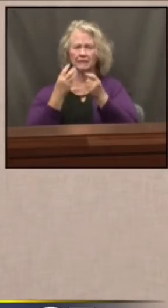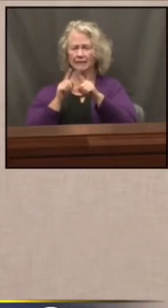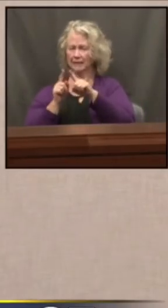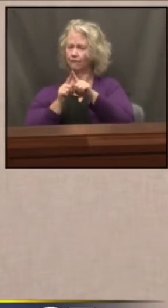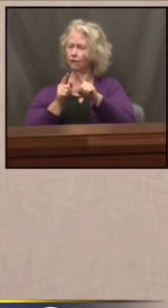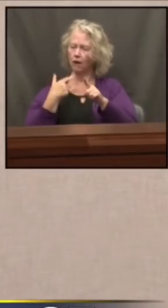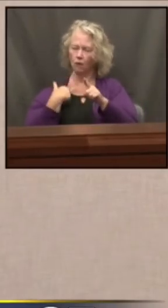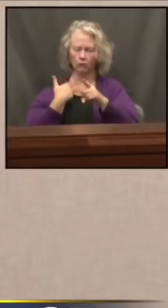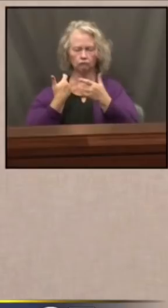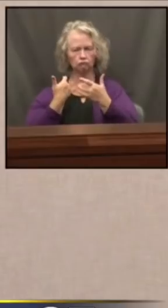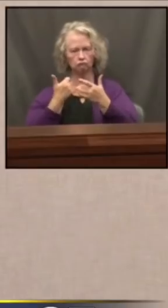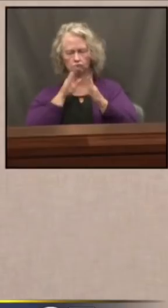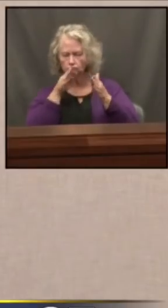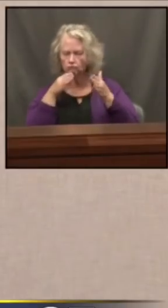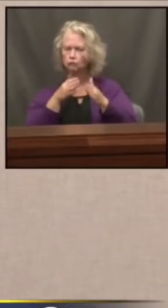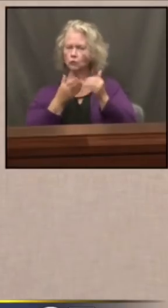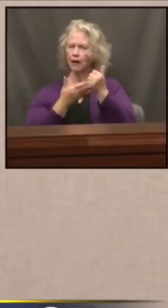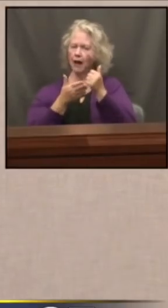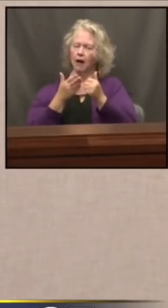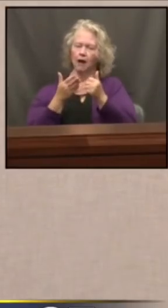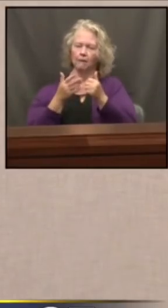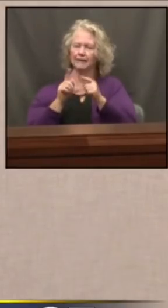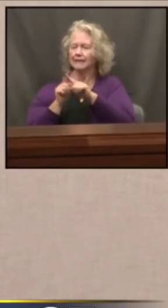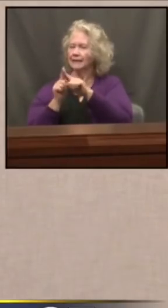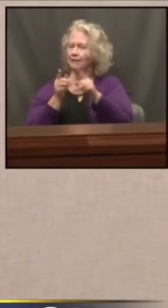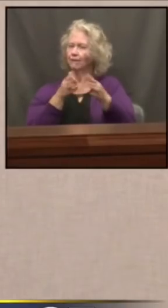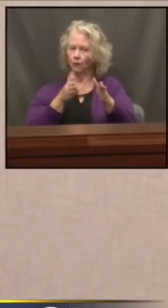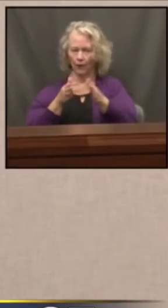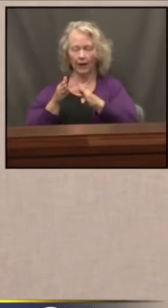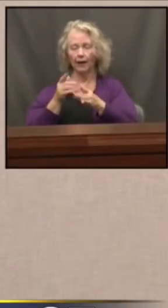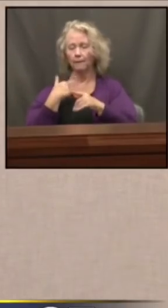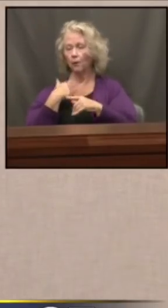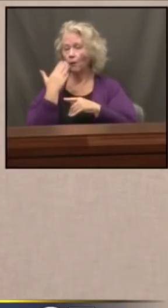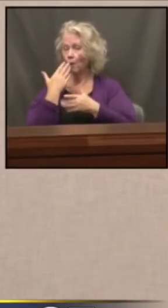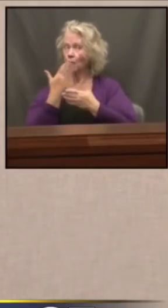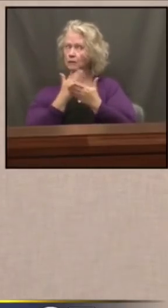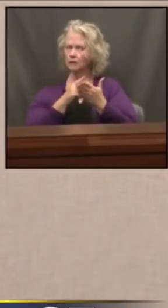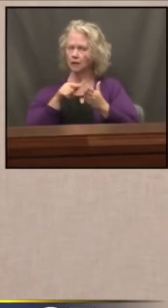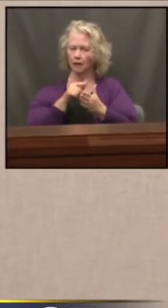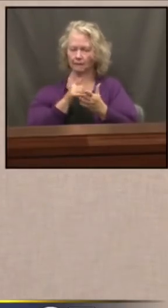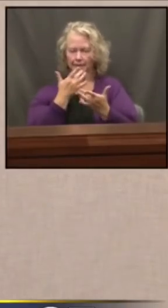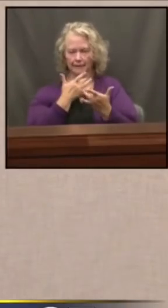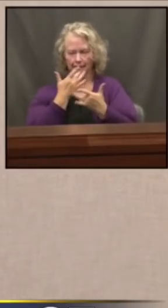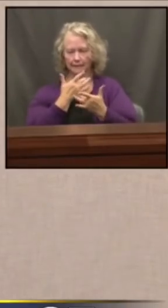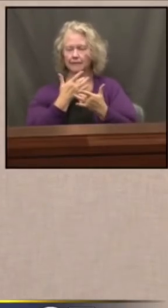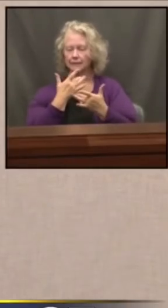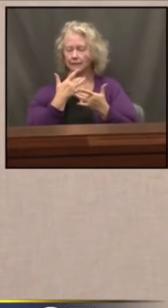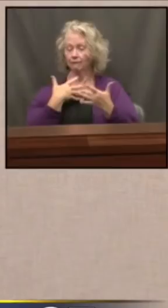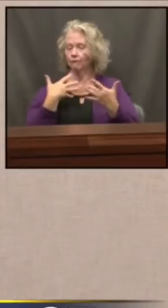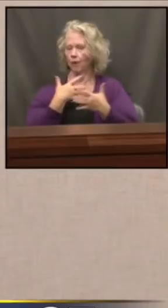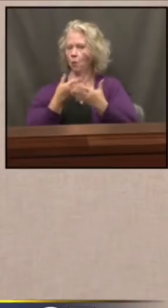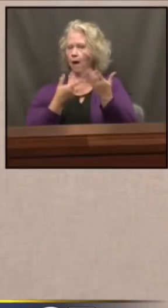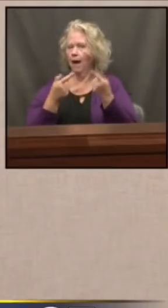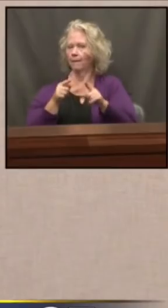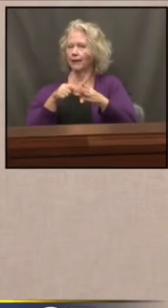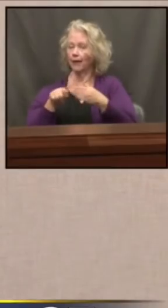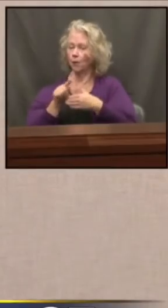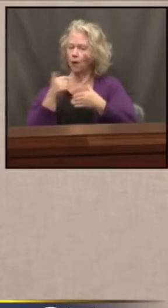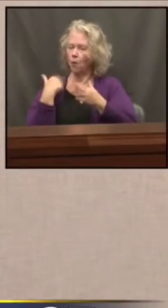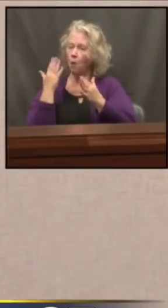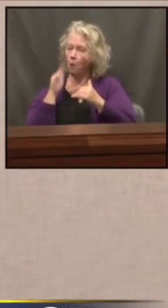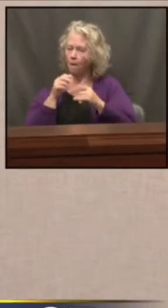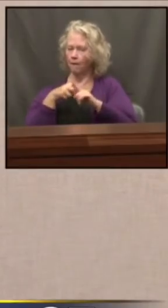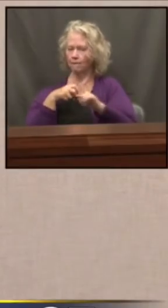to do everything we can to help. But we do know that some districts are very concerned about disruptions early next week, but we're definitely hoping to avoid